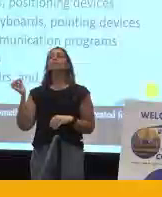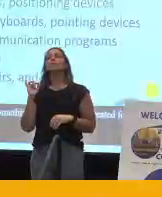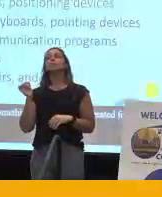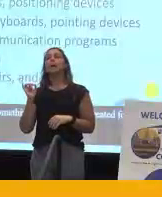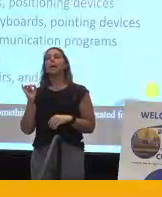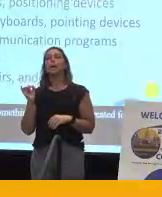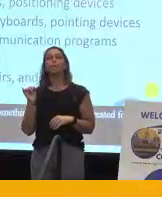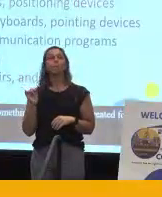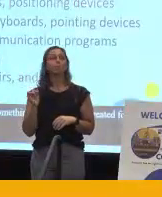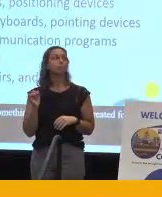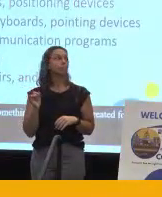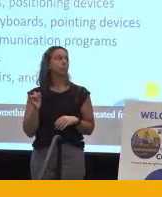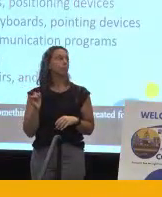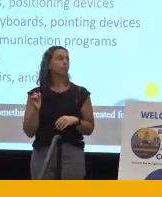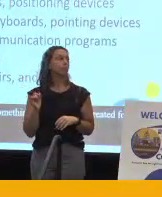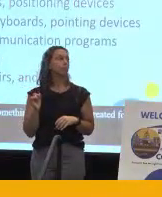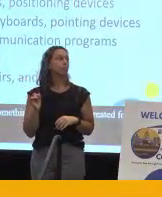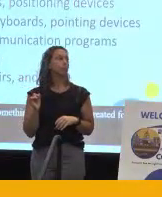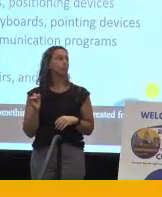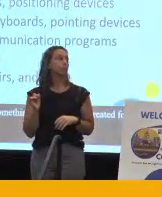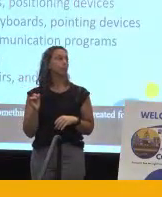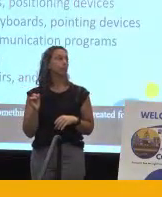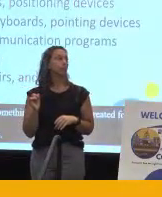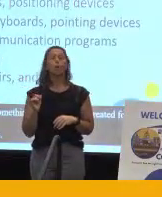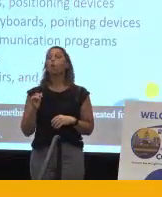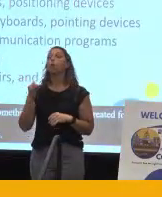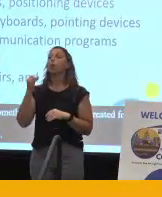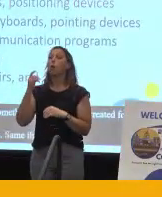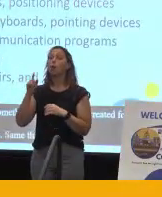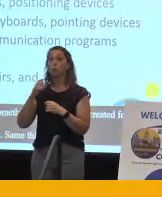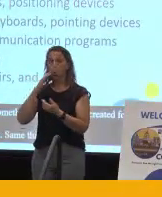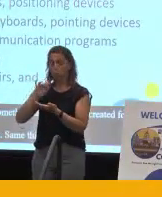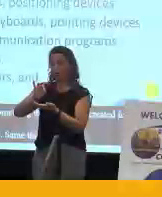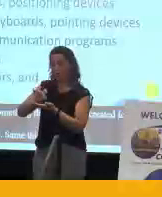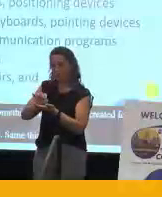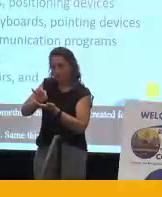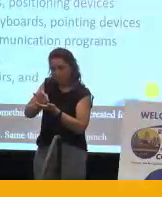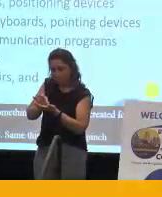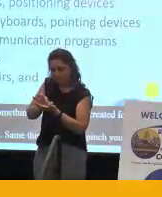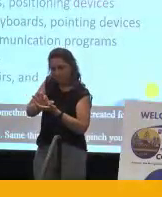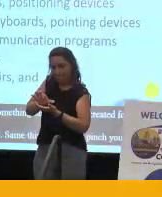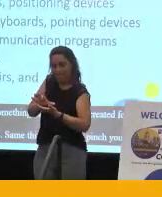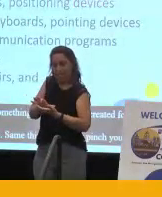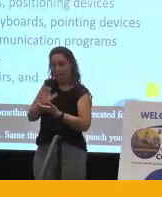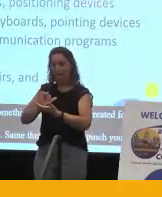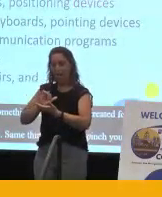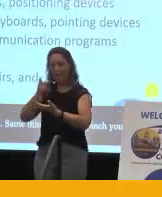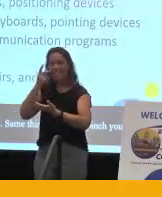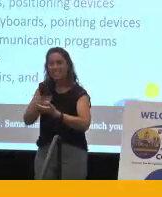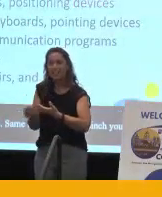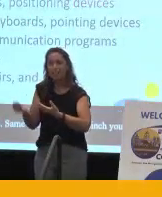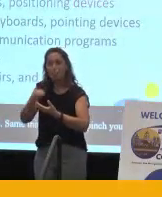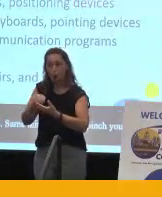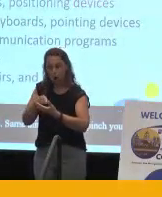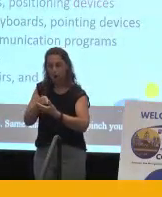pinch your fingers and open them and you have that nice big feature where you can zoom in on it. For individuals, as you're aging, as a part